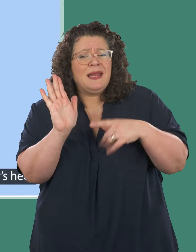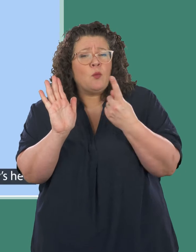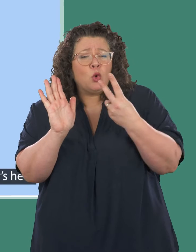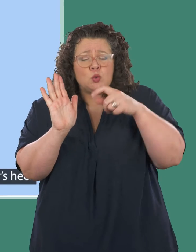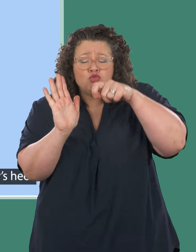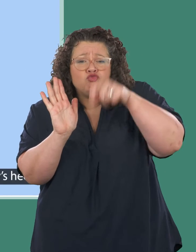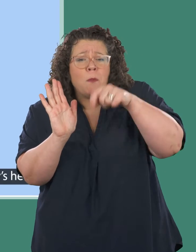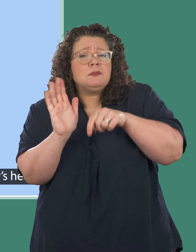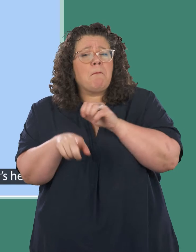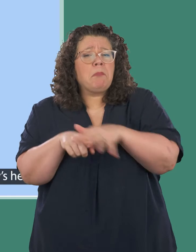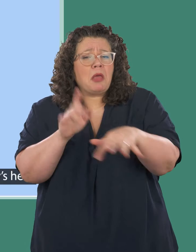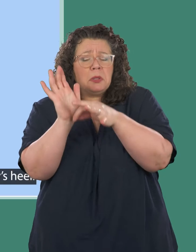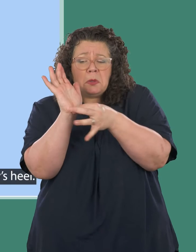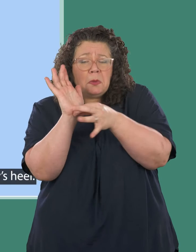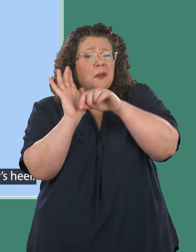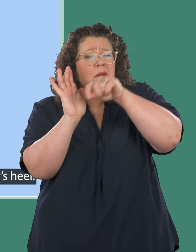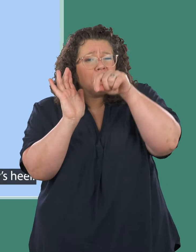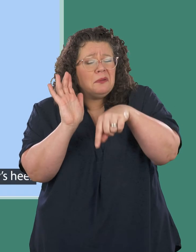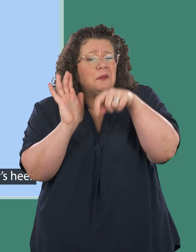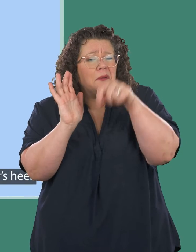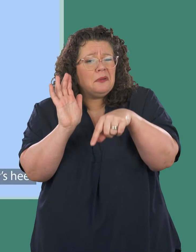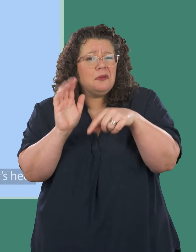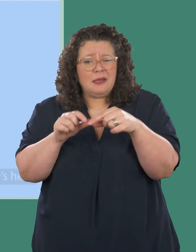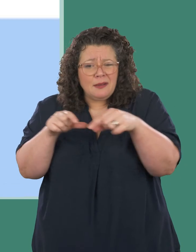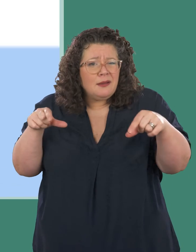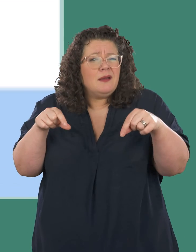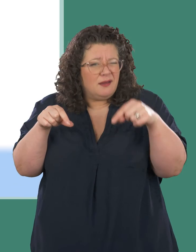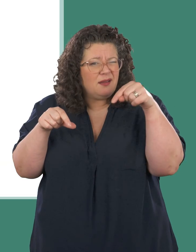This involves taking a few drops of blood from her baby's heel.